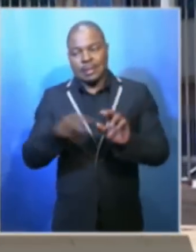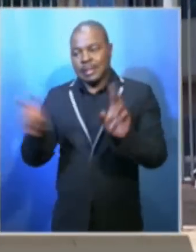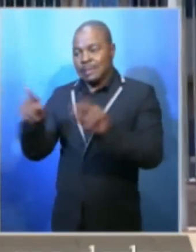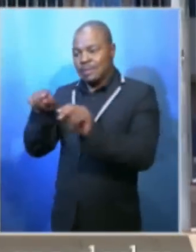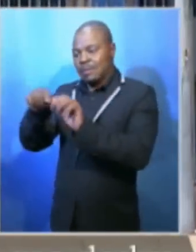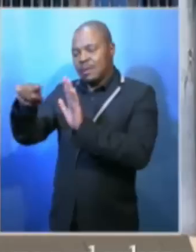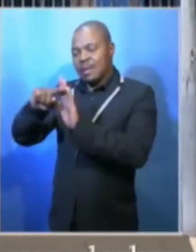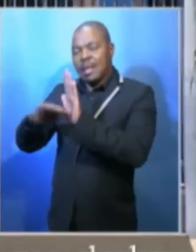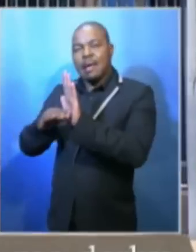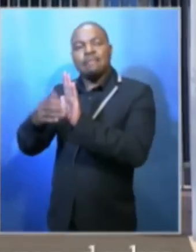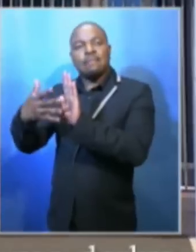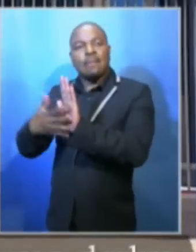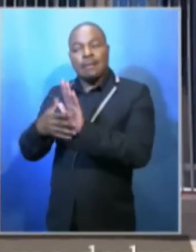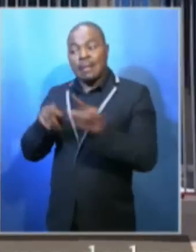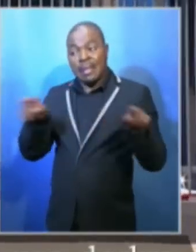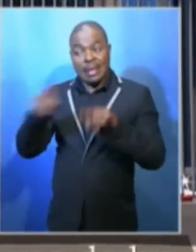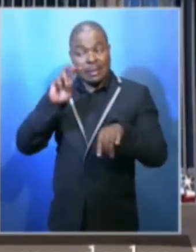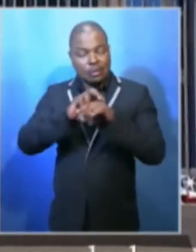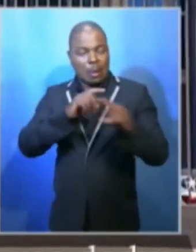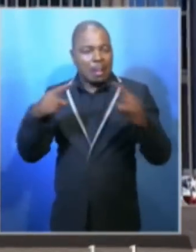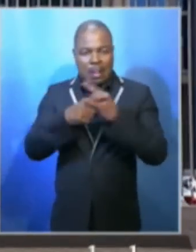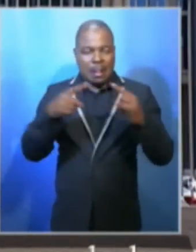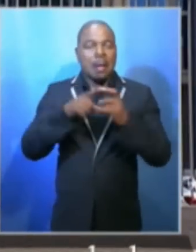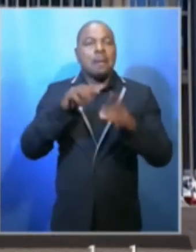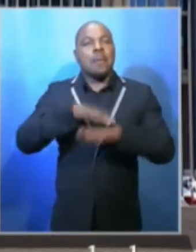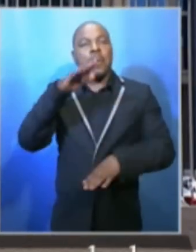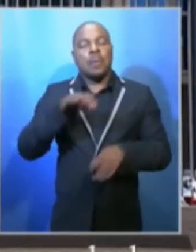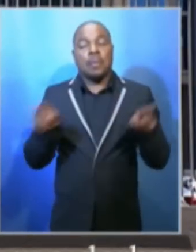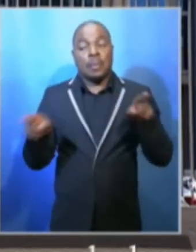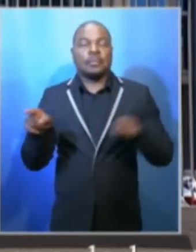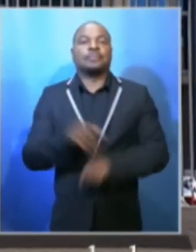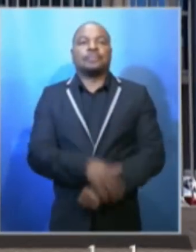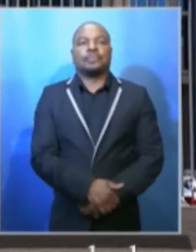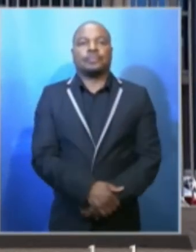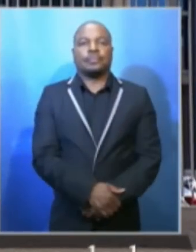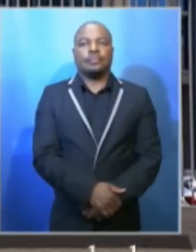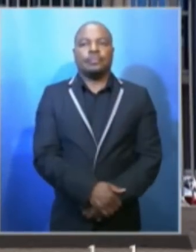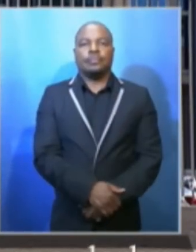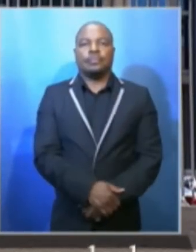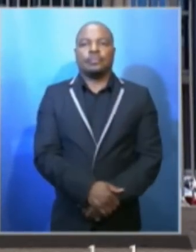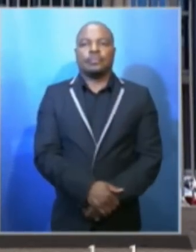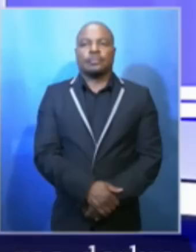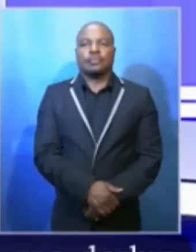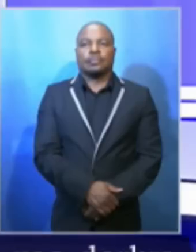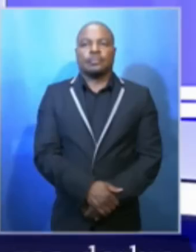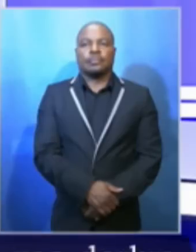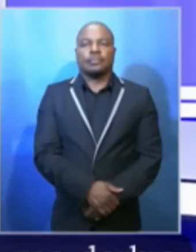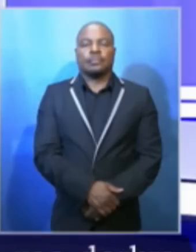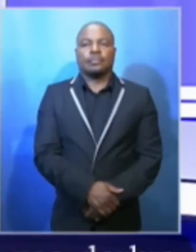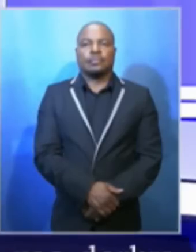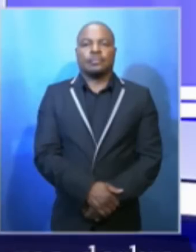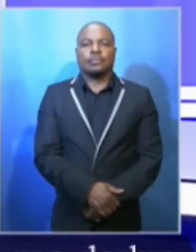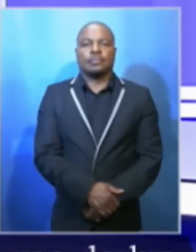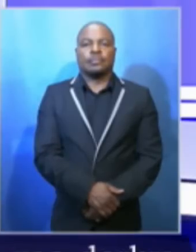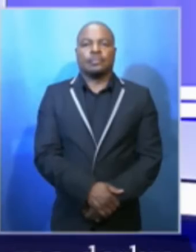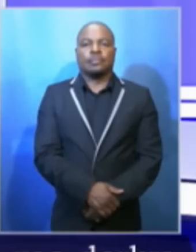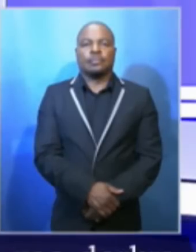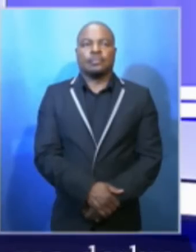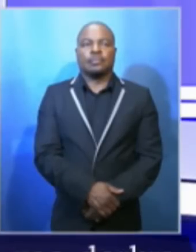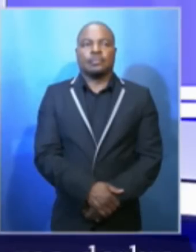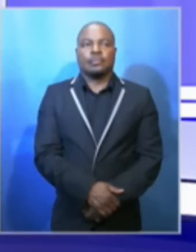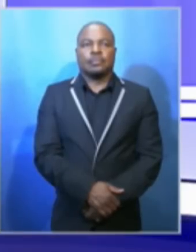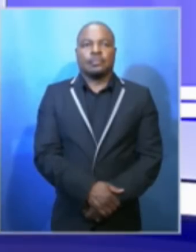ho tla fetola seo. Ke Mahudi Molapo, ditabeng tsa SABC ke le Taffontein, Johannesburg. Ga gona